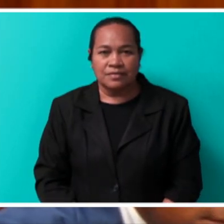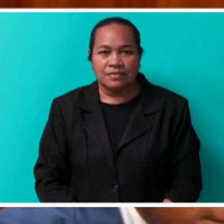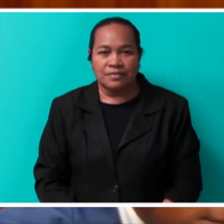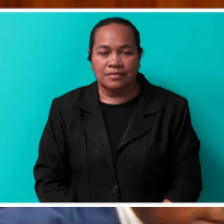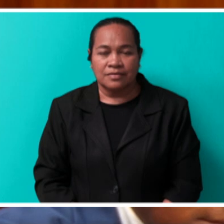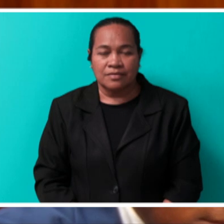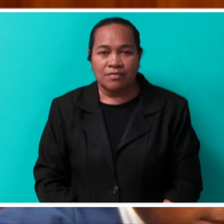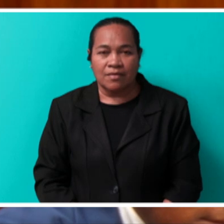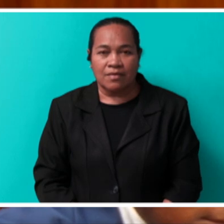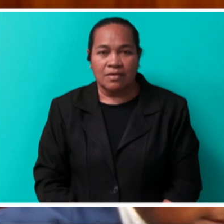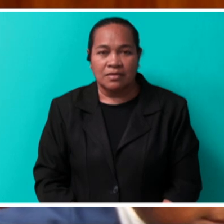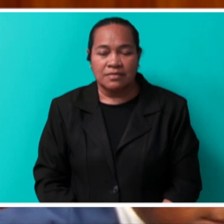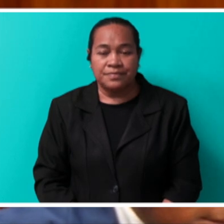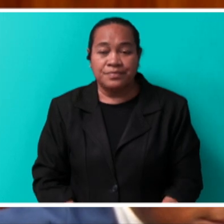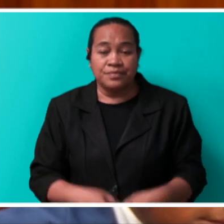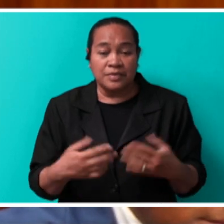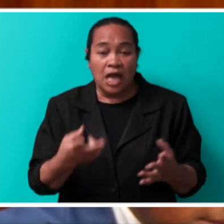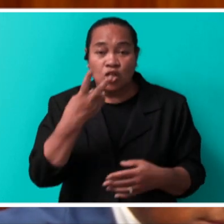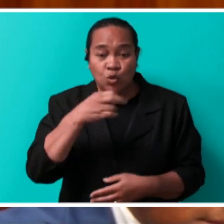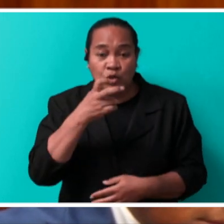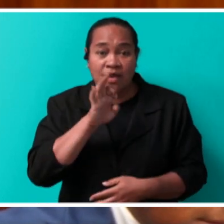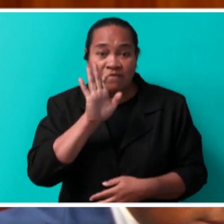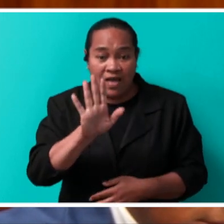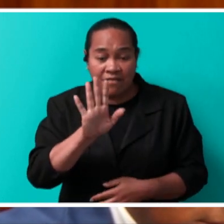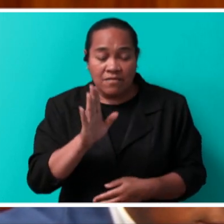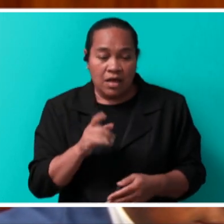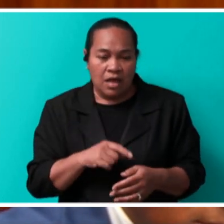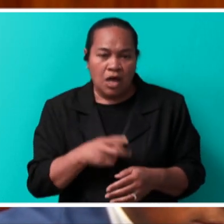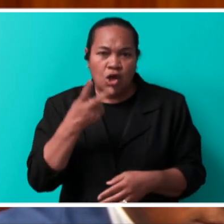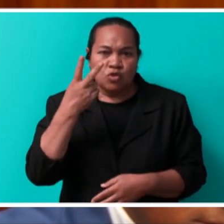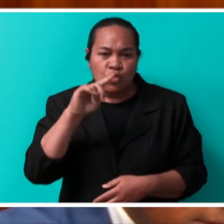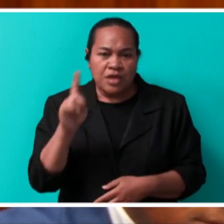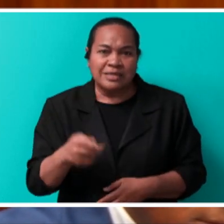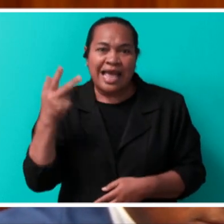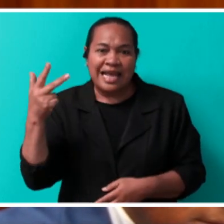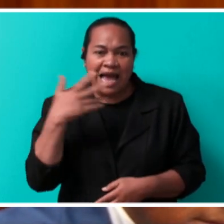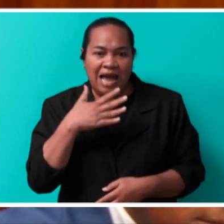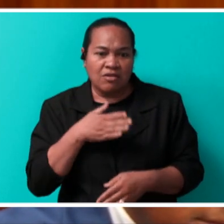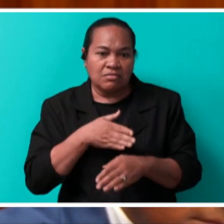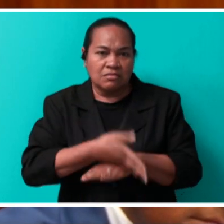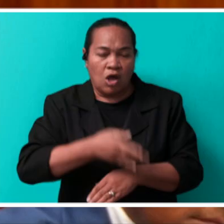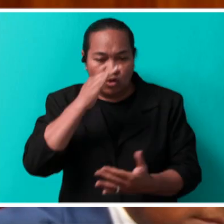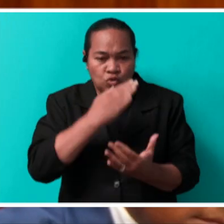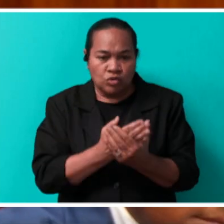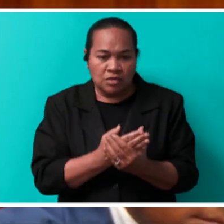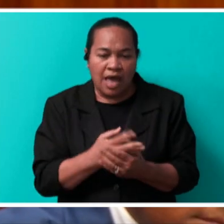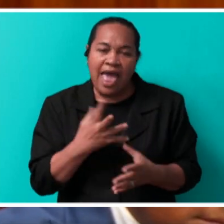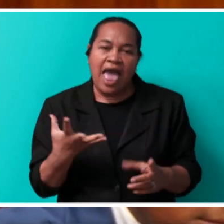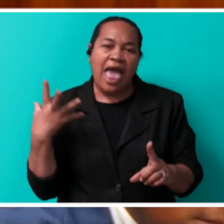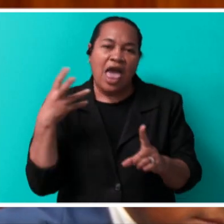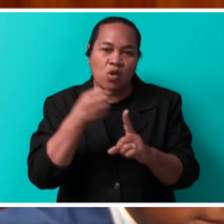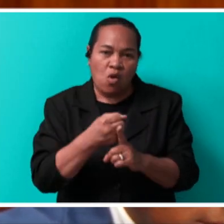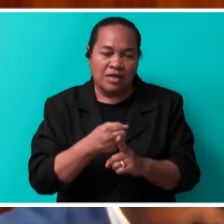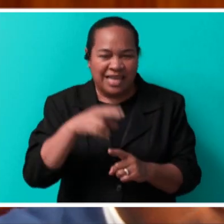Mr. Speaker, sir, during 2025, over 2,800 students have enrolled in national qualifications.